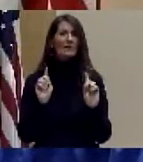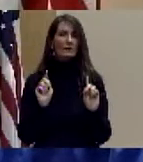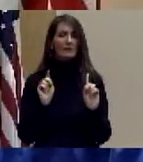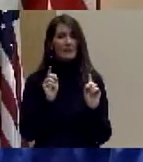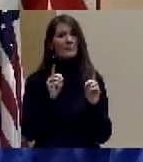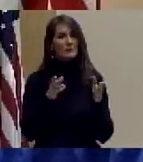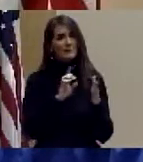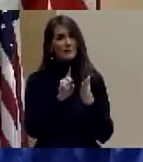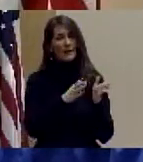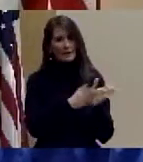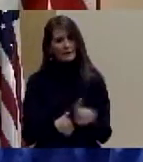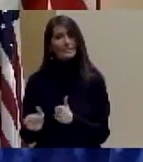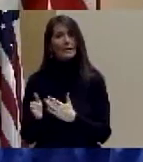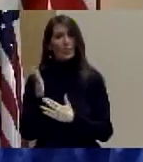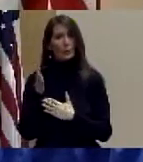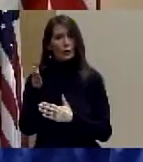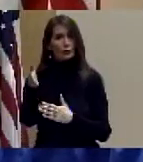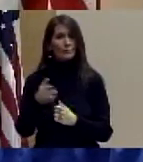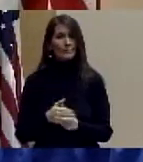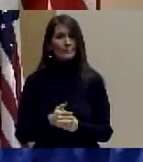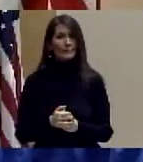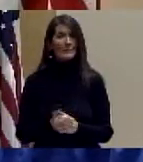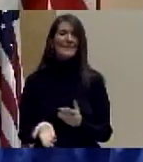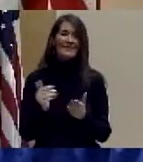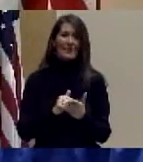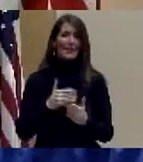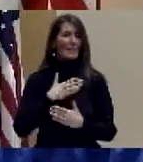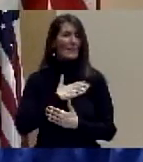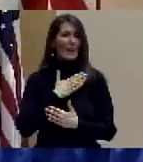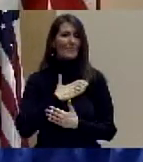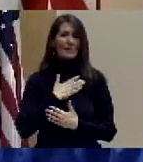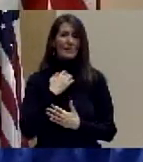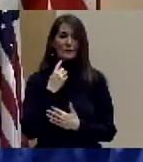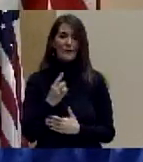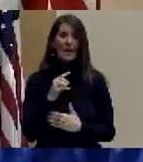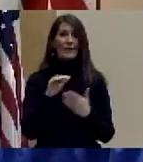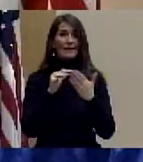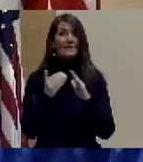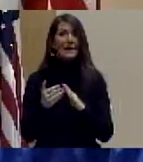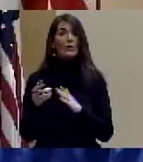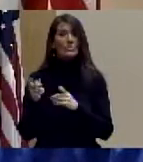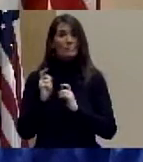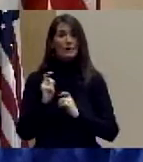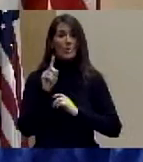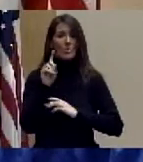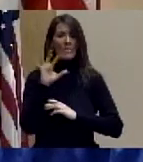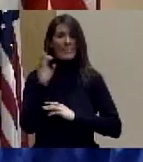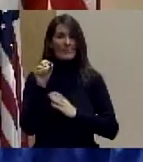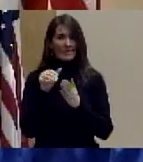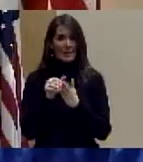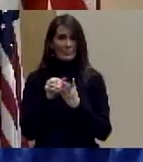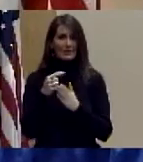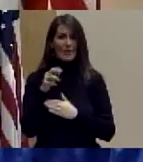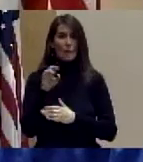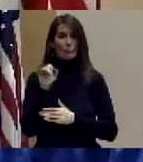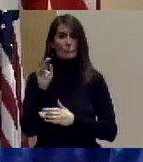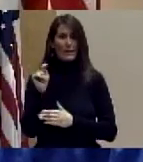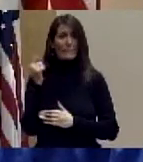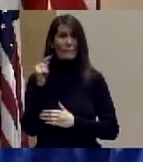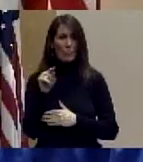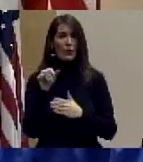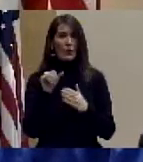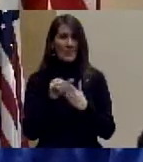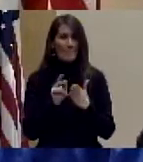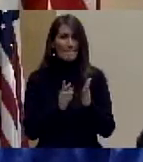forward. Once again, I'm pleased to say that the town received a $150,000 grant for this